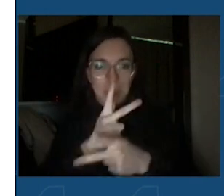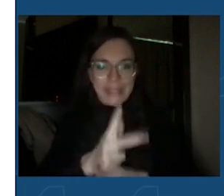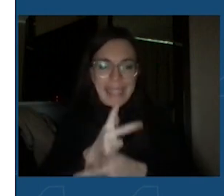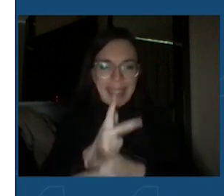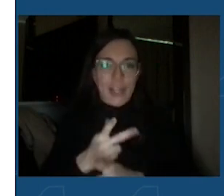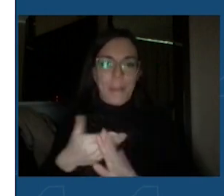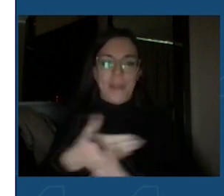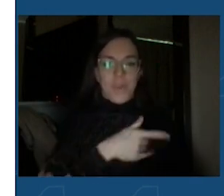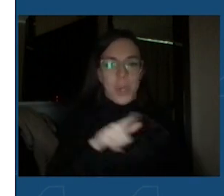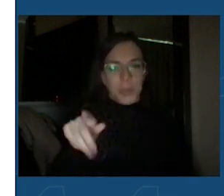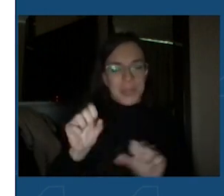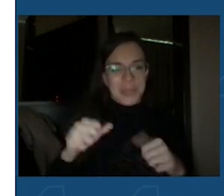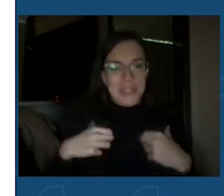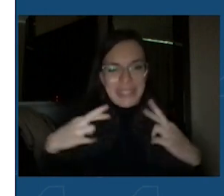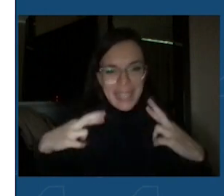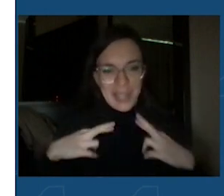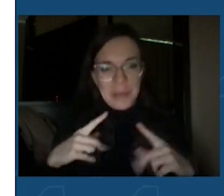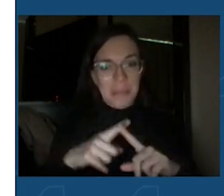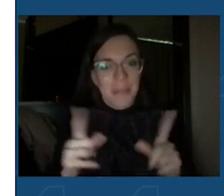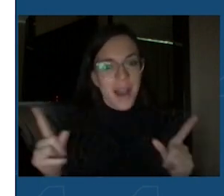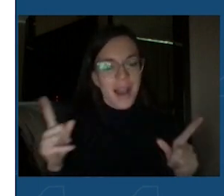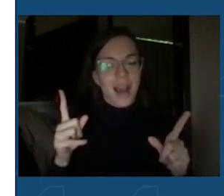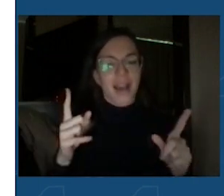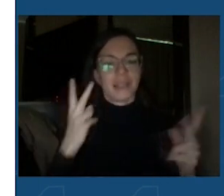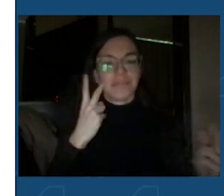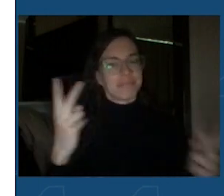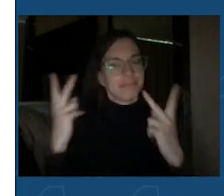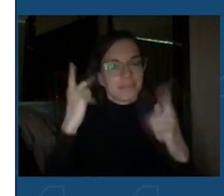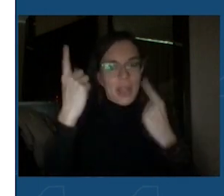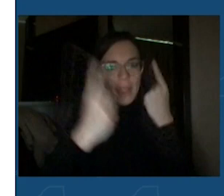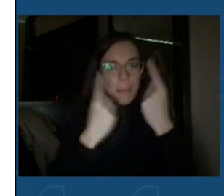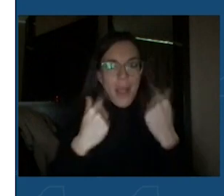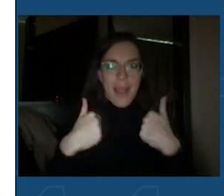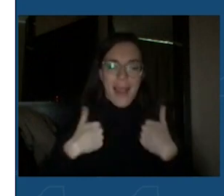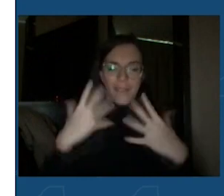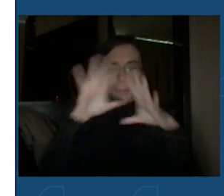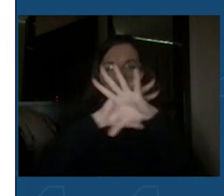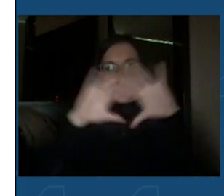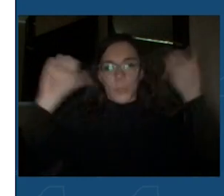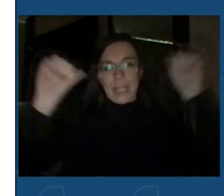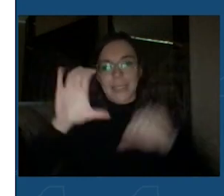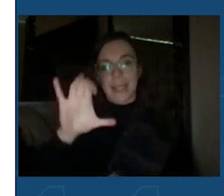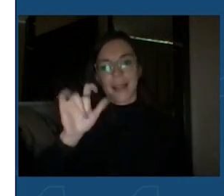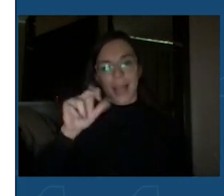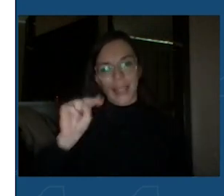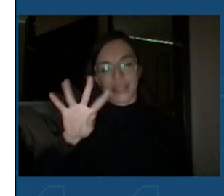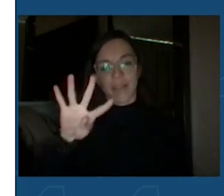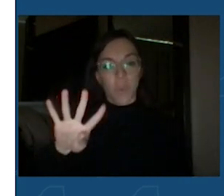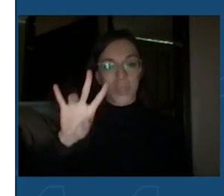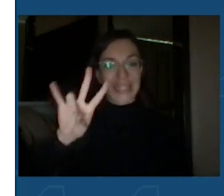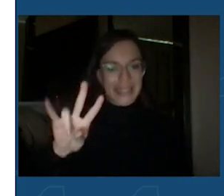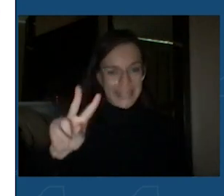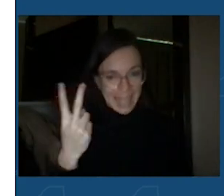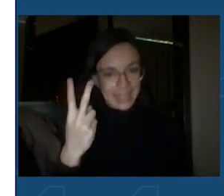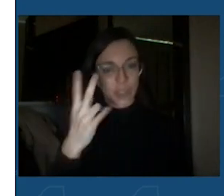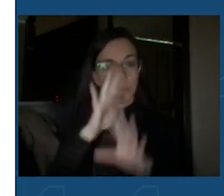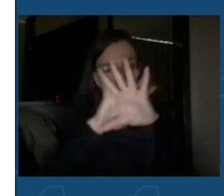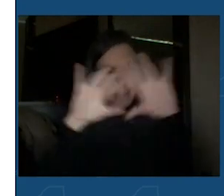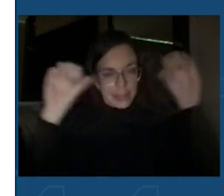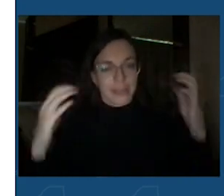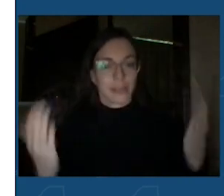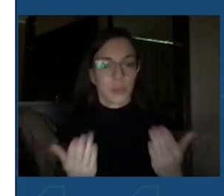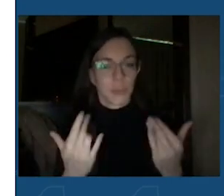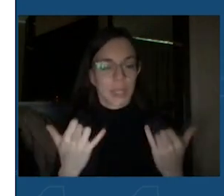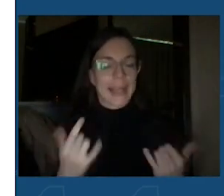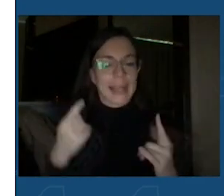retire. But, you know, you think about having the president here, President Clinton, our 42nd president. He set this